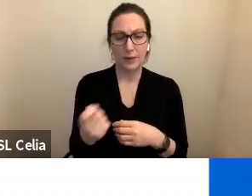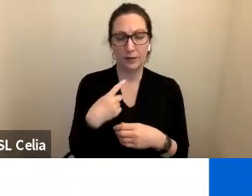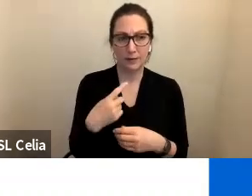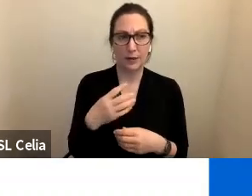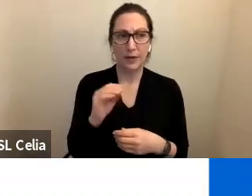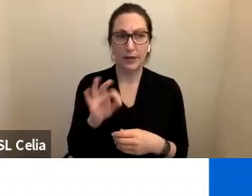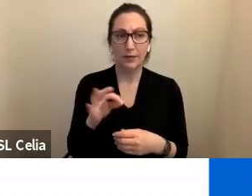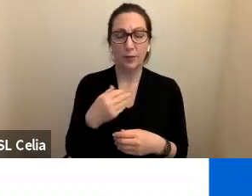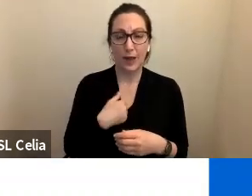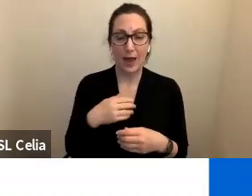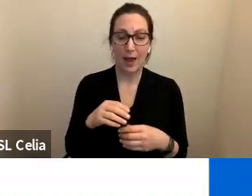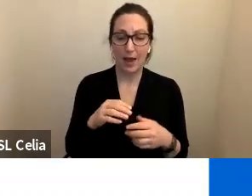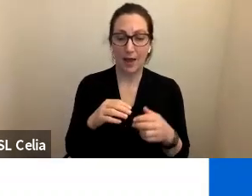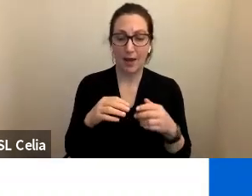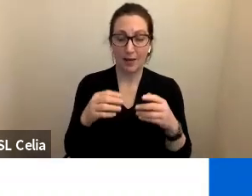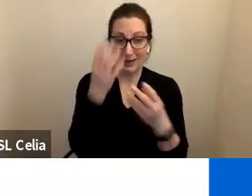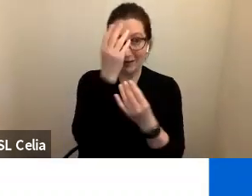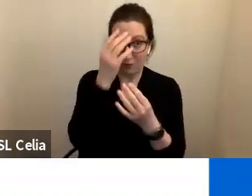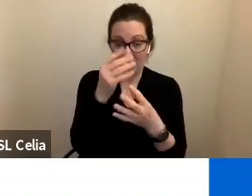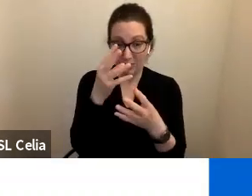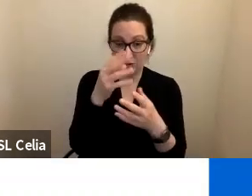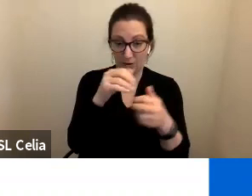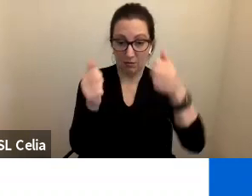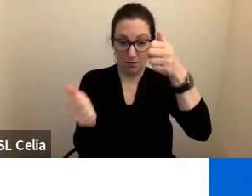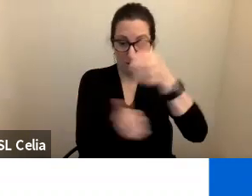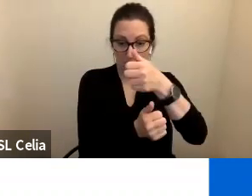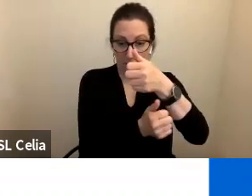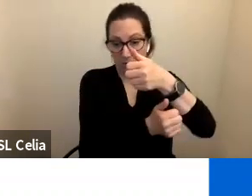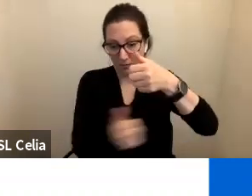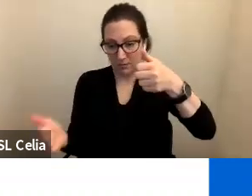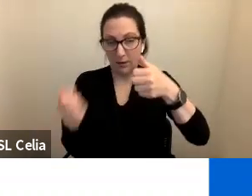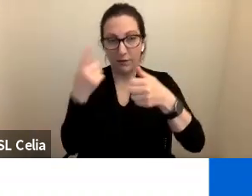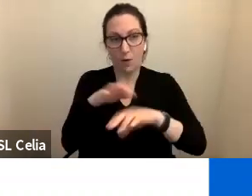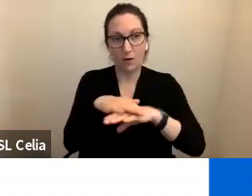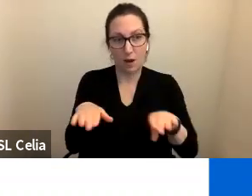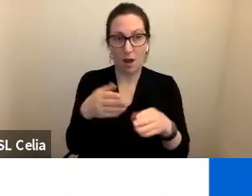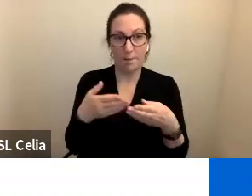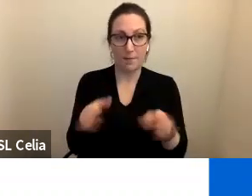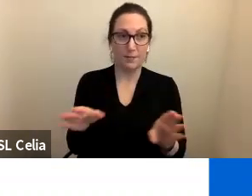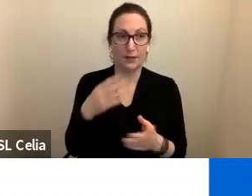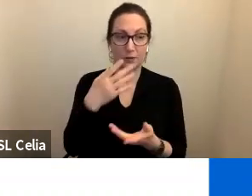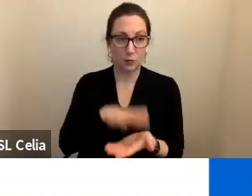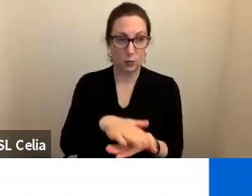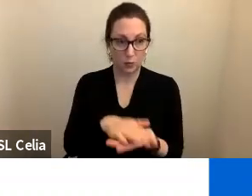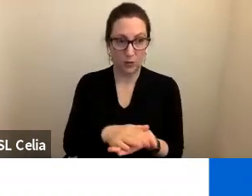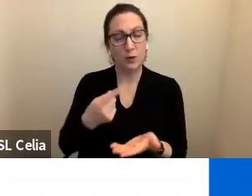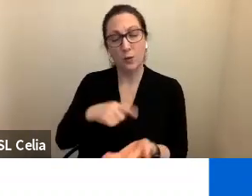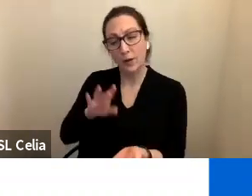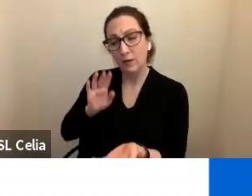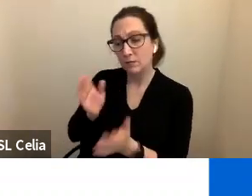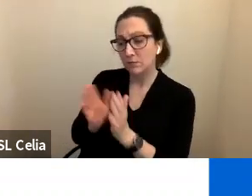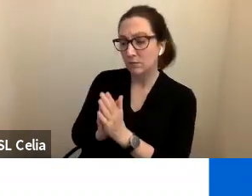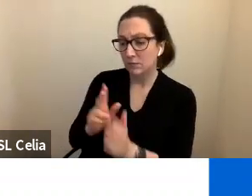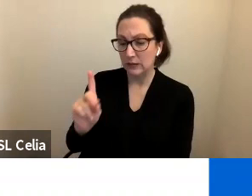disaggregated data for non-public schools. We did check with the Department of Elementary